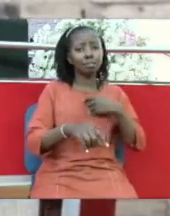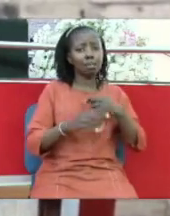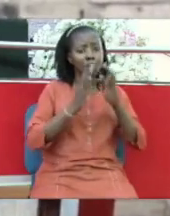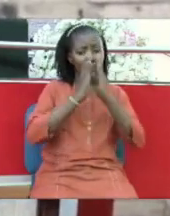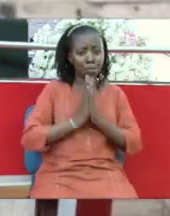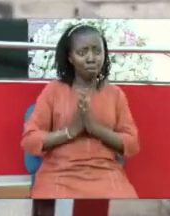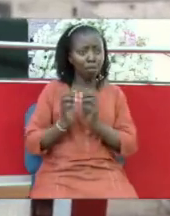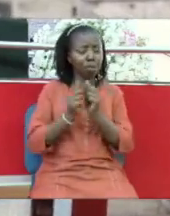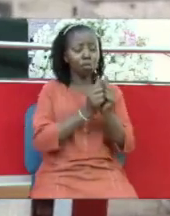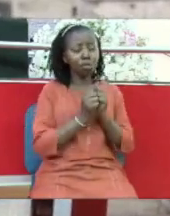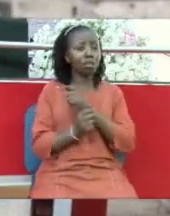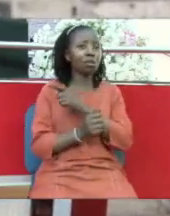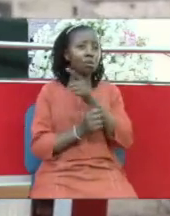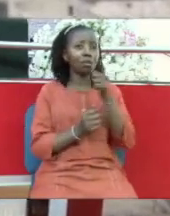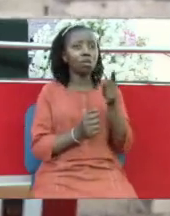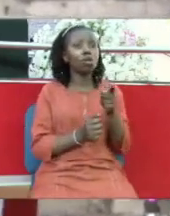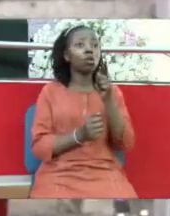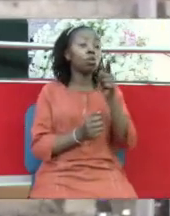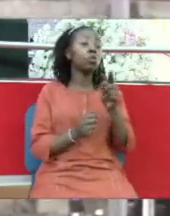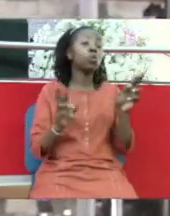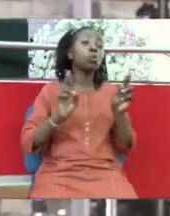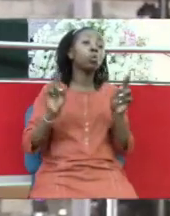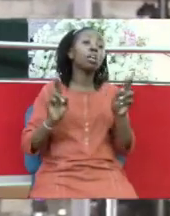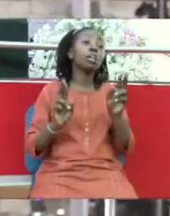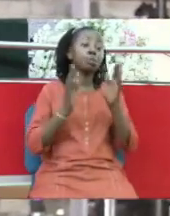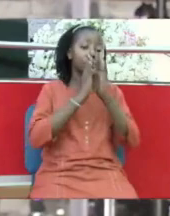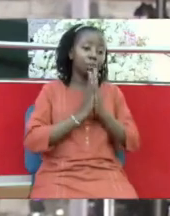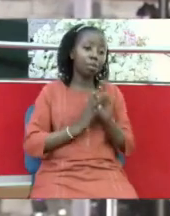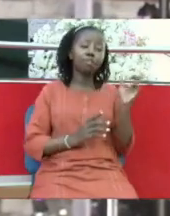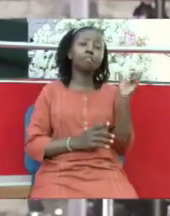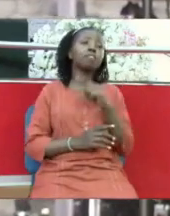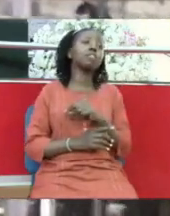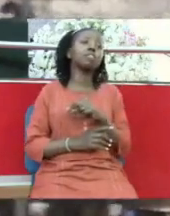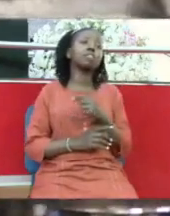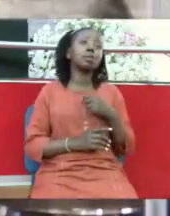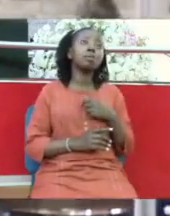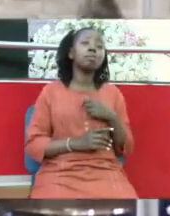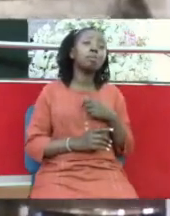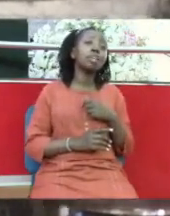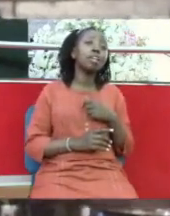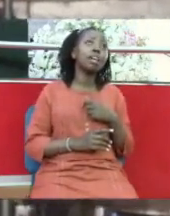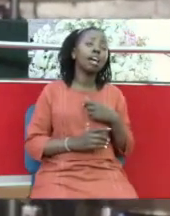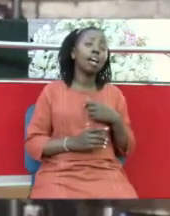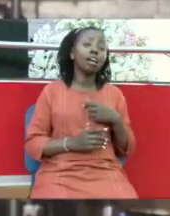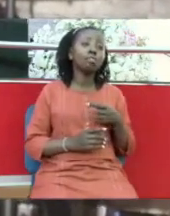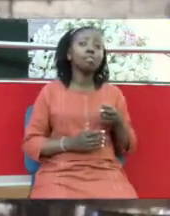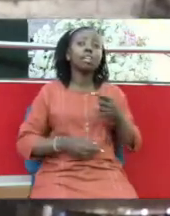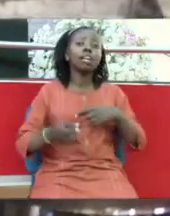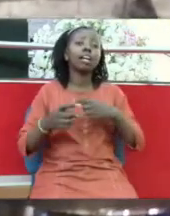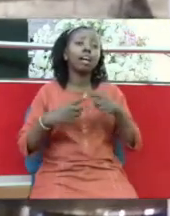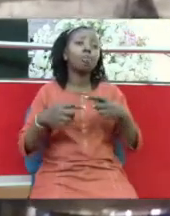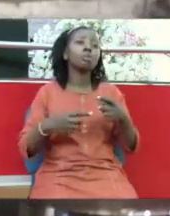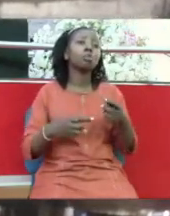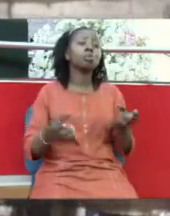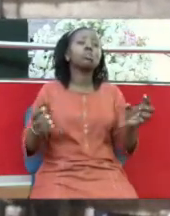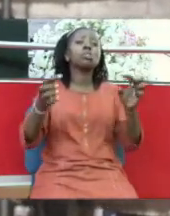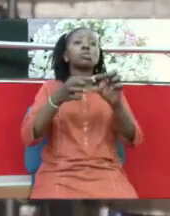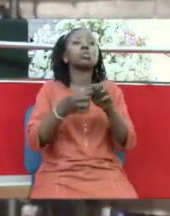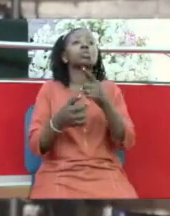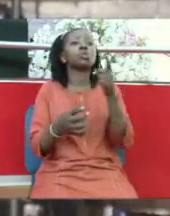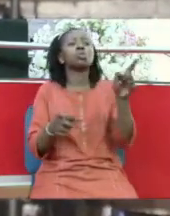you, you are already praying. I'm just coming to back you. I'm just coming to join